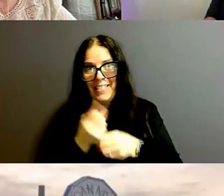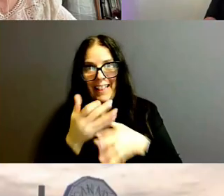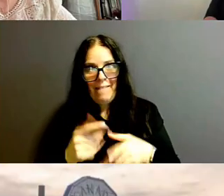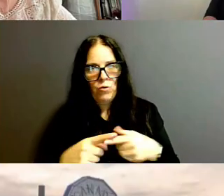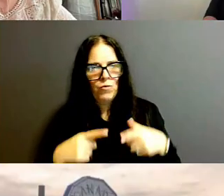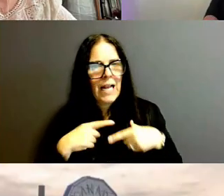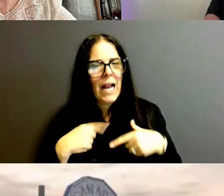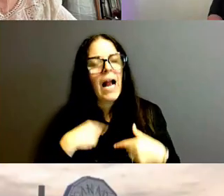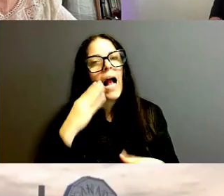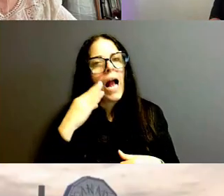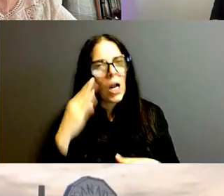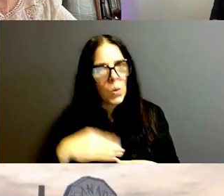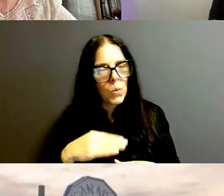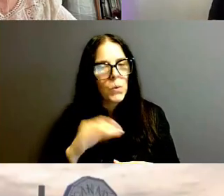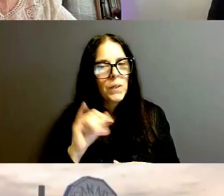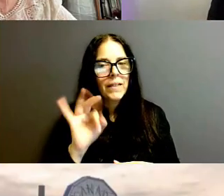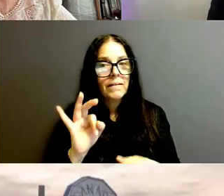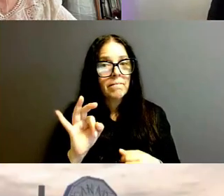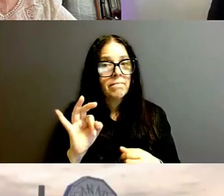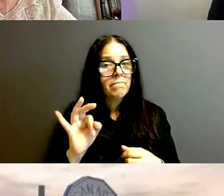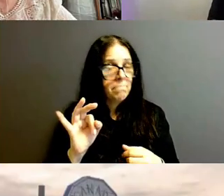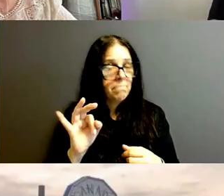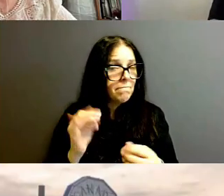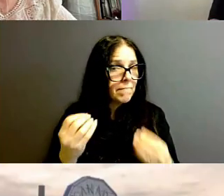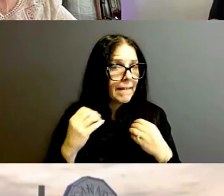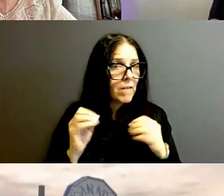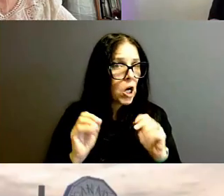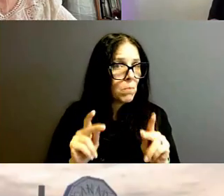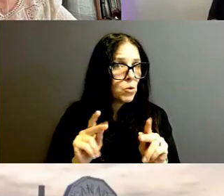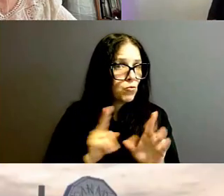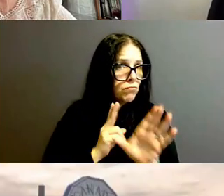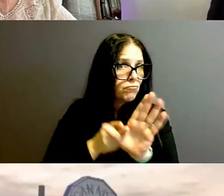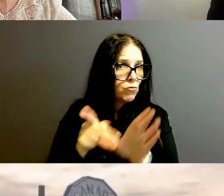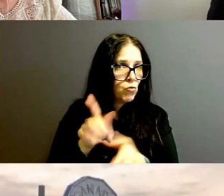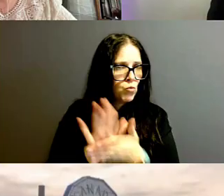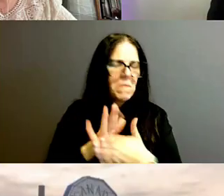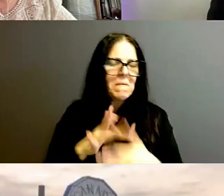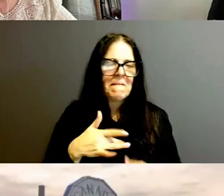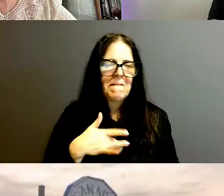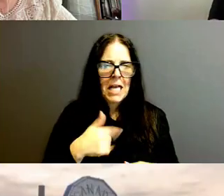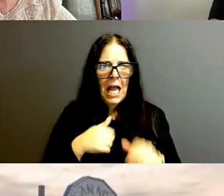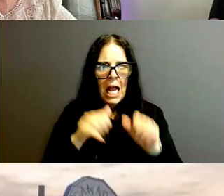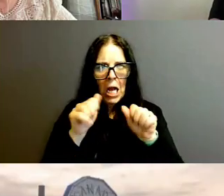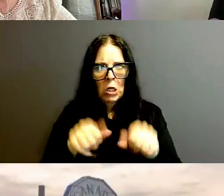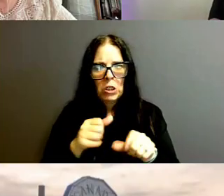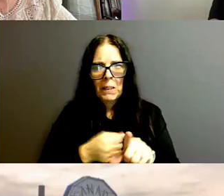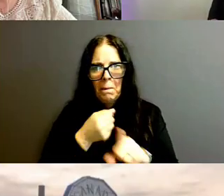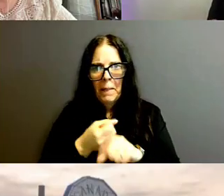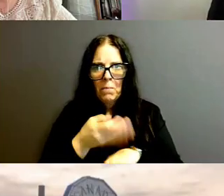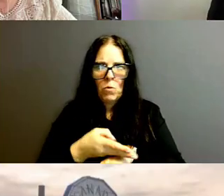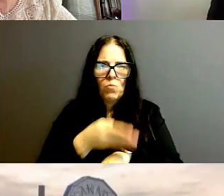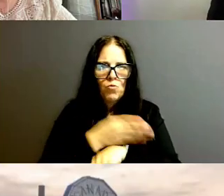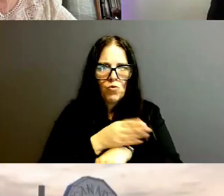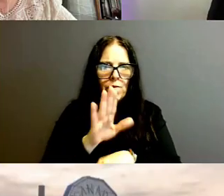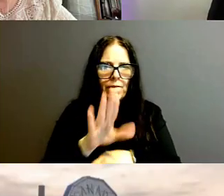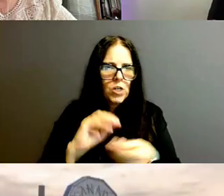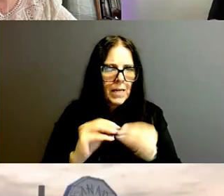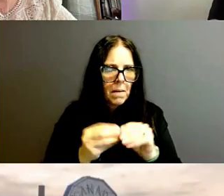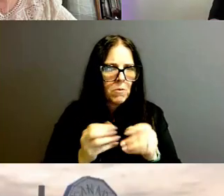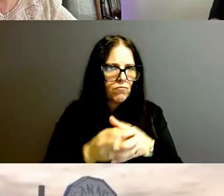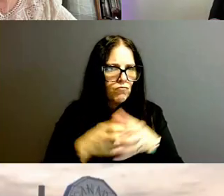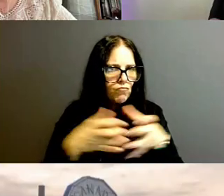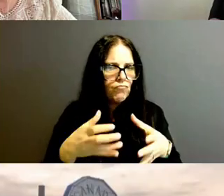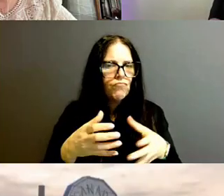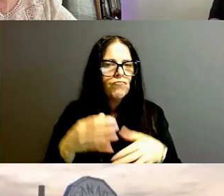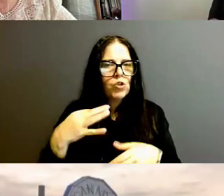knew that if they gave me the opportunity to work at the school, that I could improve enrollment, credit accumulation,